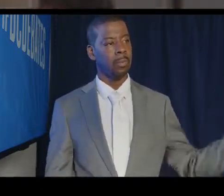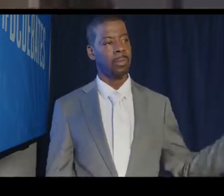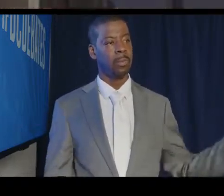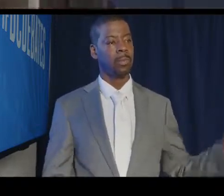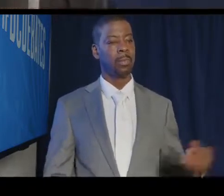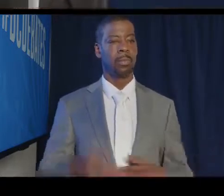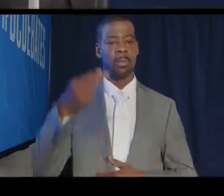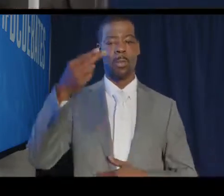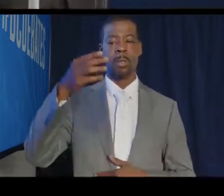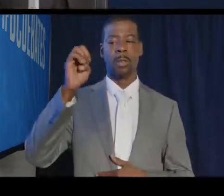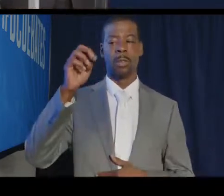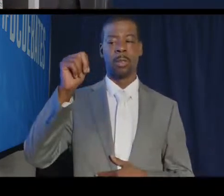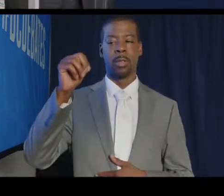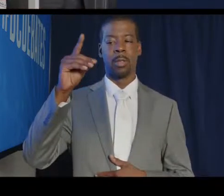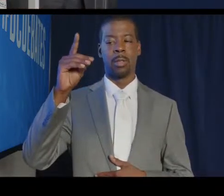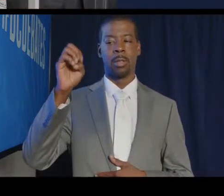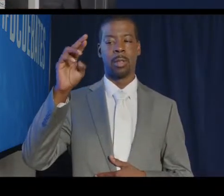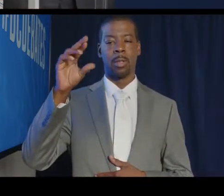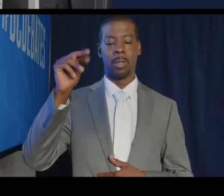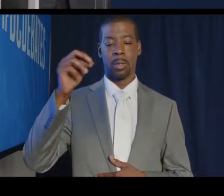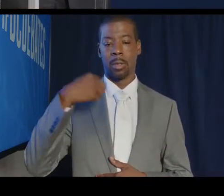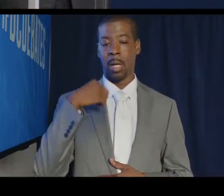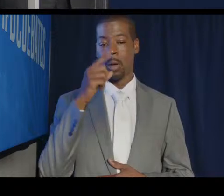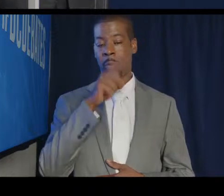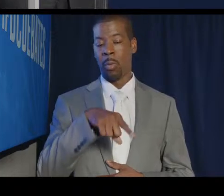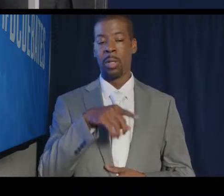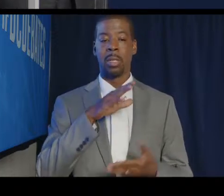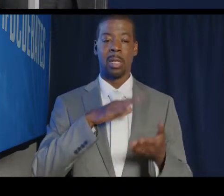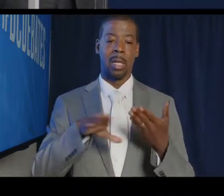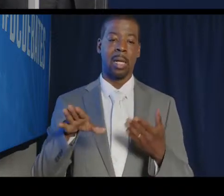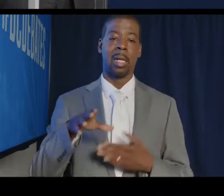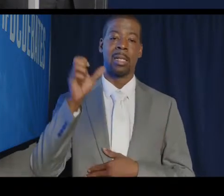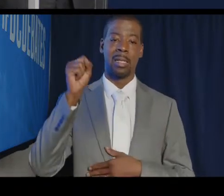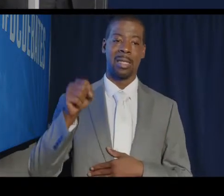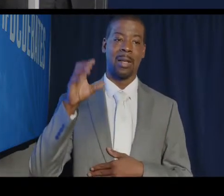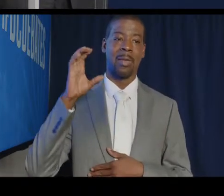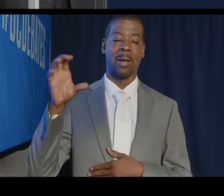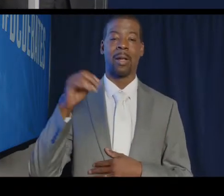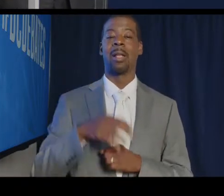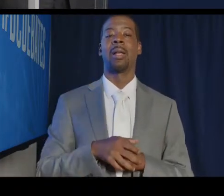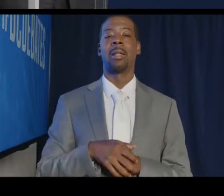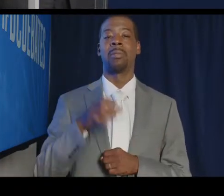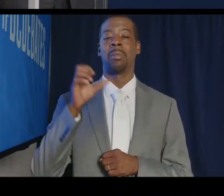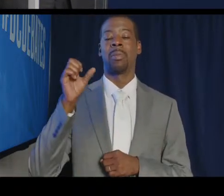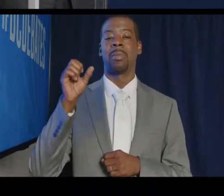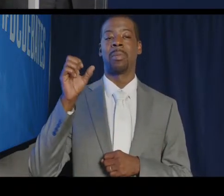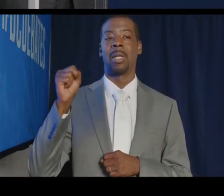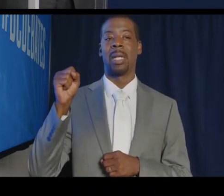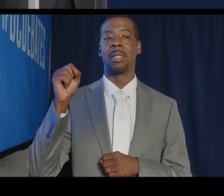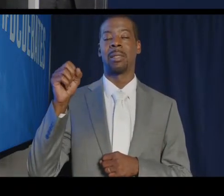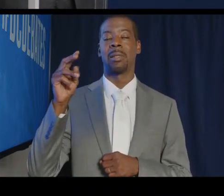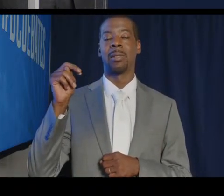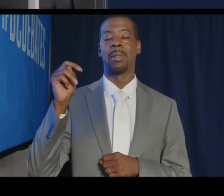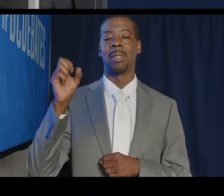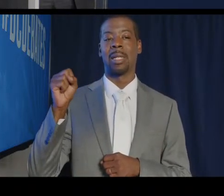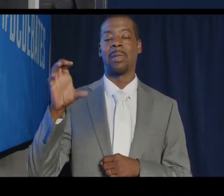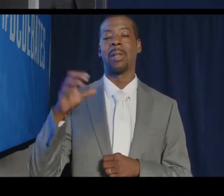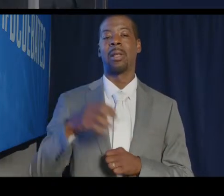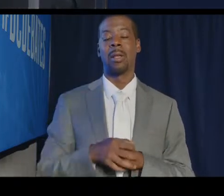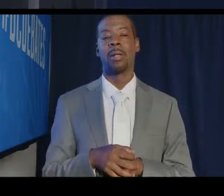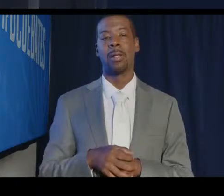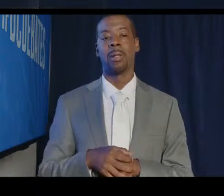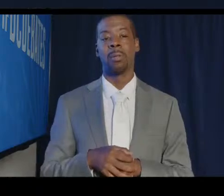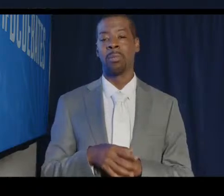happen to go to college in a state that has open primaries, South Carolina, and guess what happened? They still elect Republicans. But on the